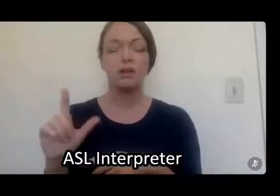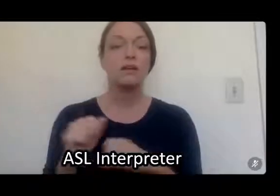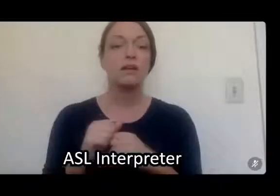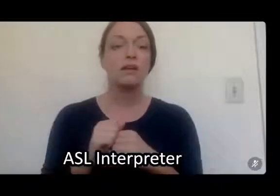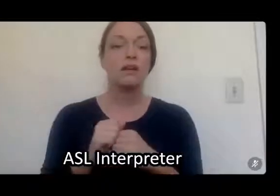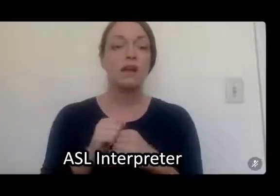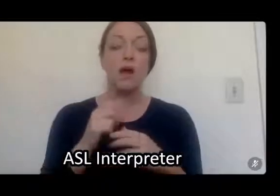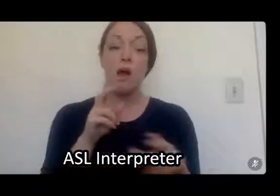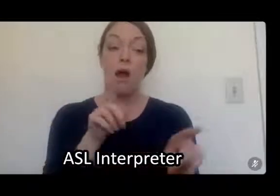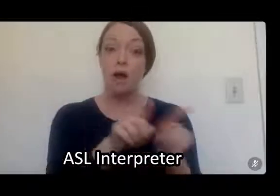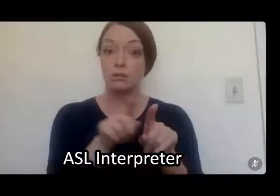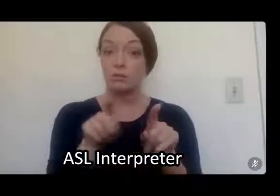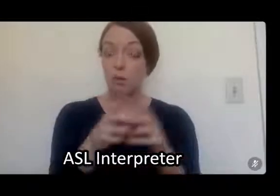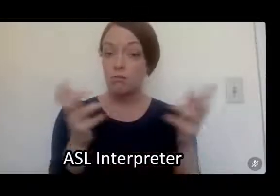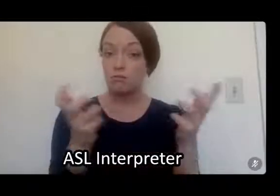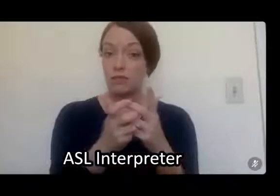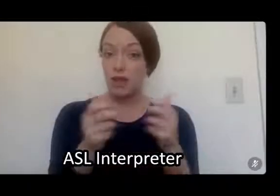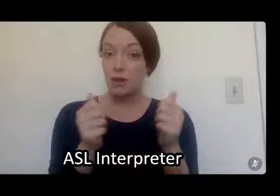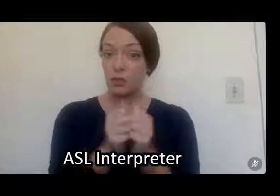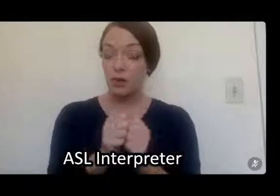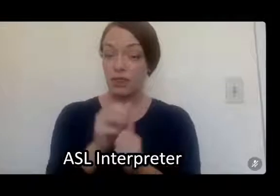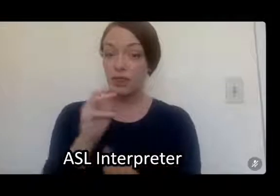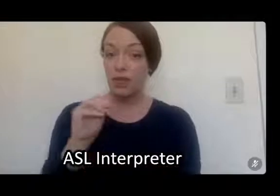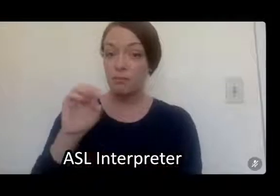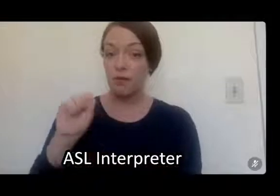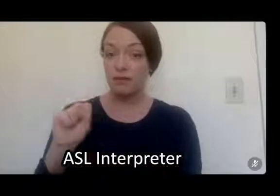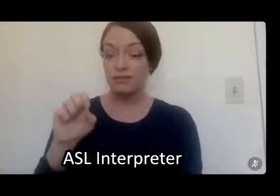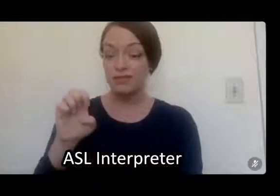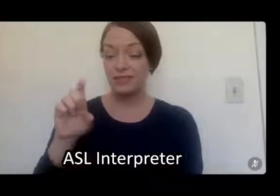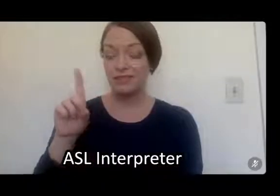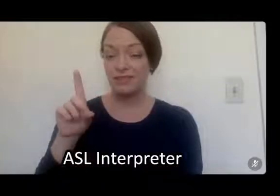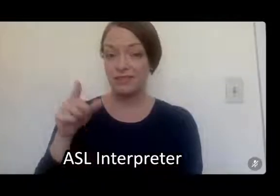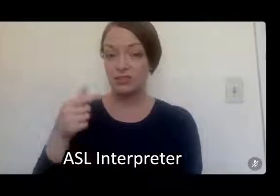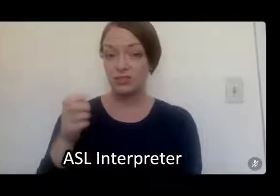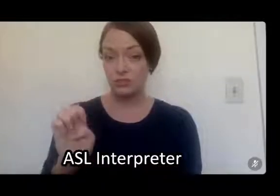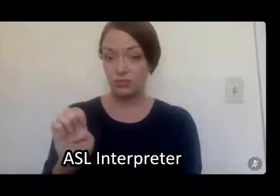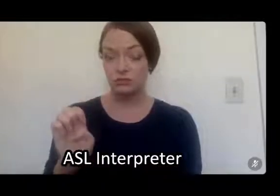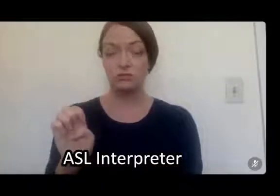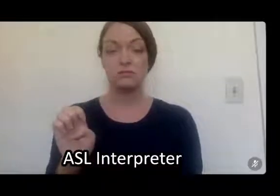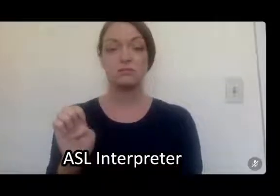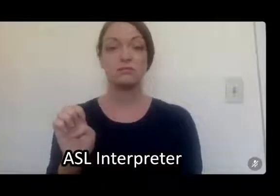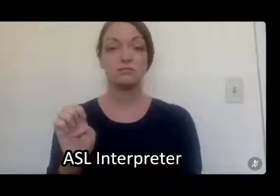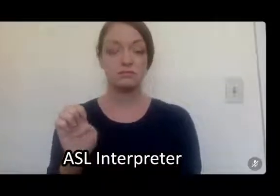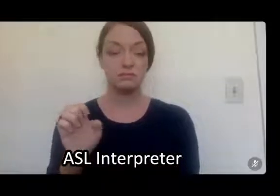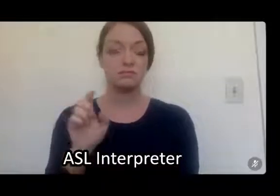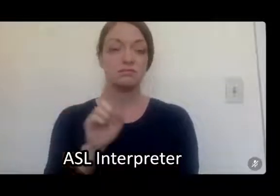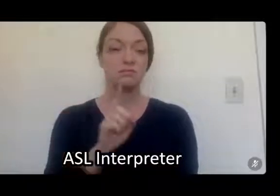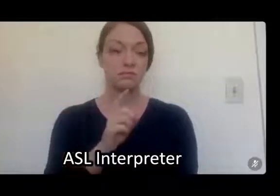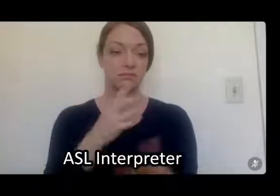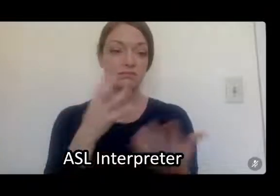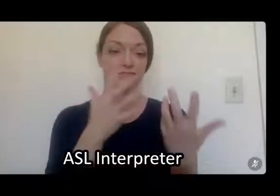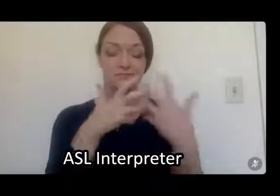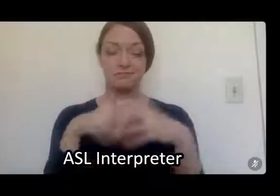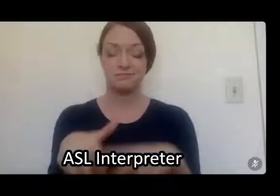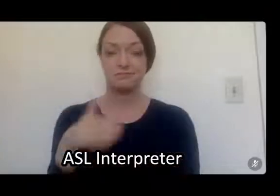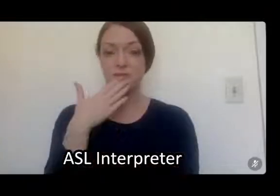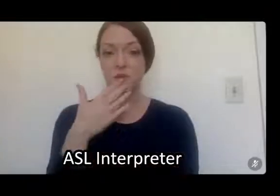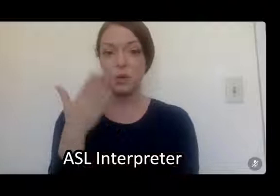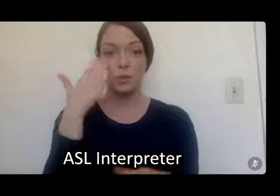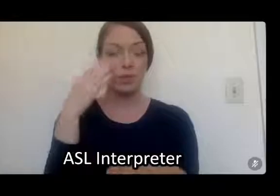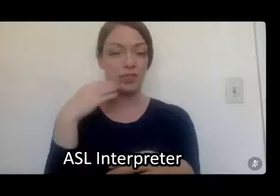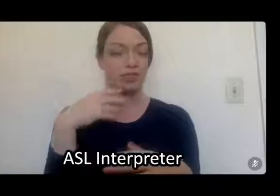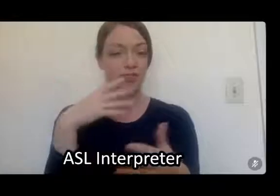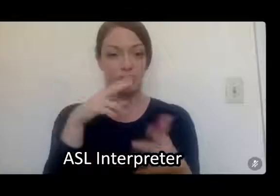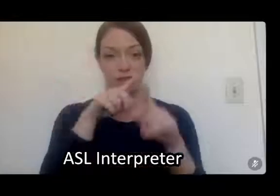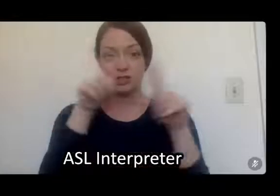Microsoft Edge. I used to be hesitant to use that, but it works very well with PDF. So if you're using a screen reader, Windows Narrator